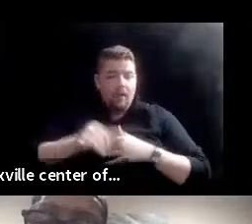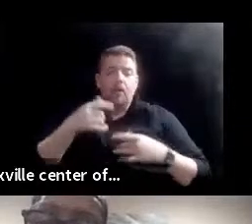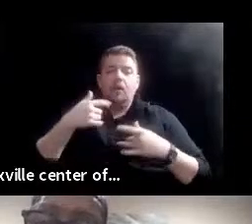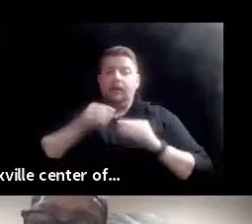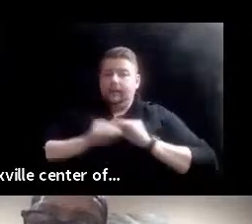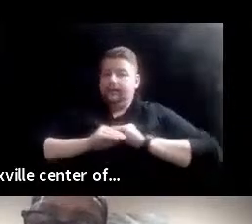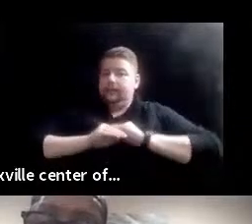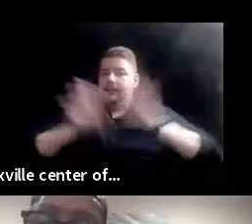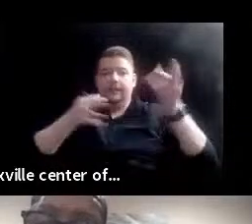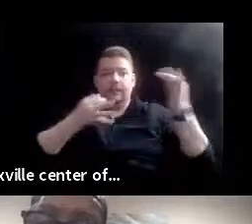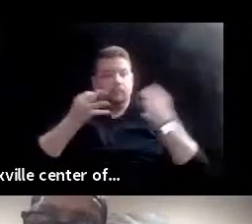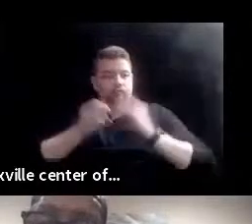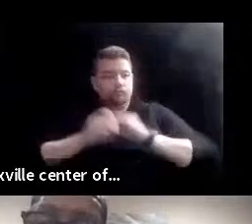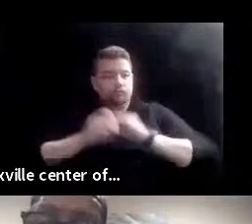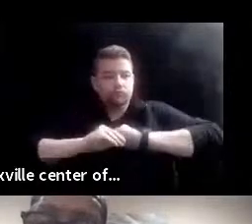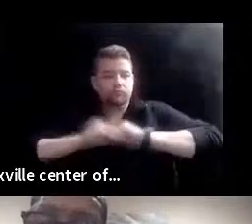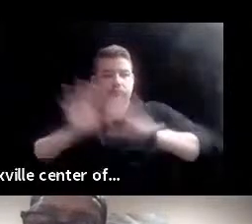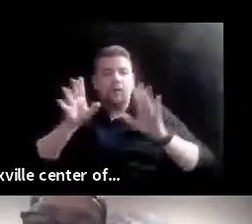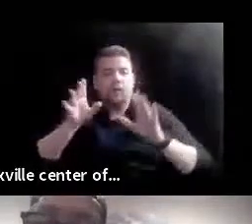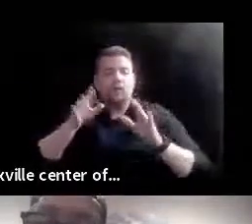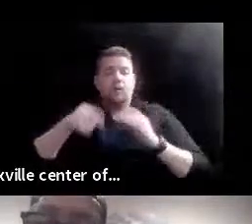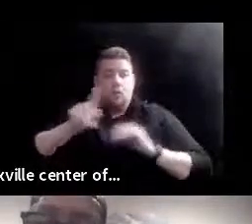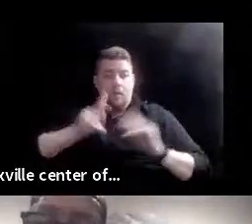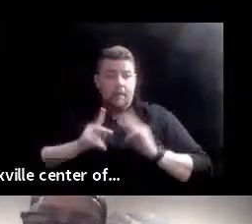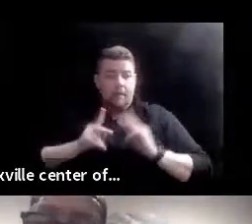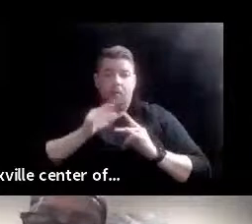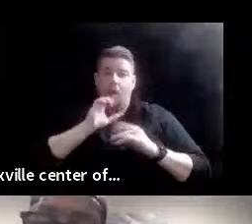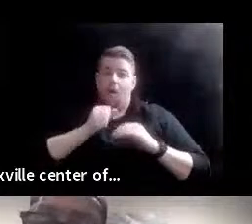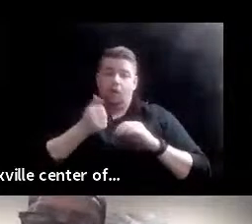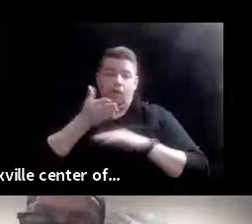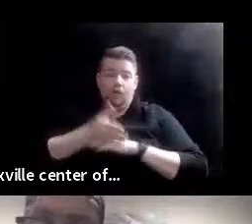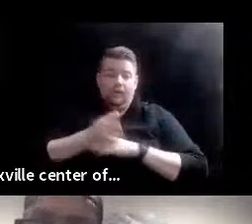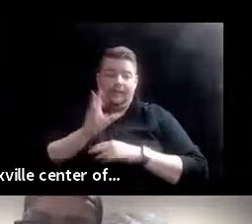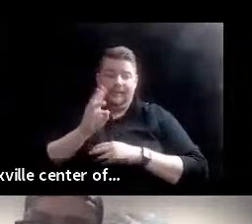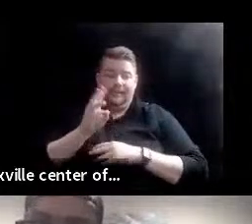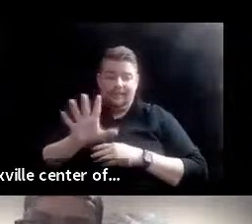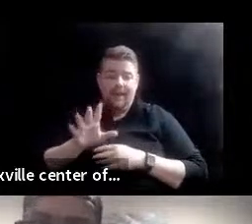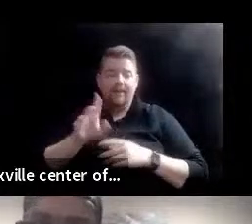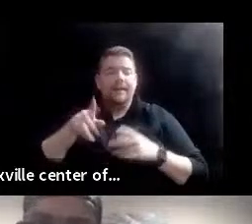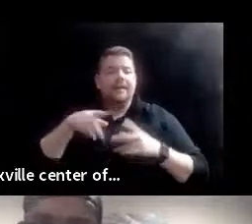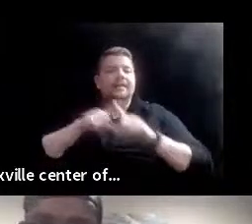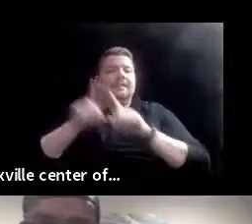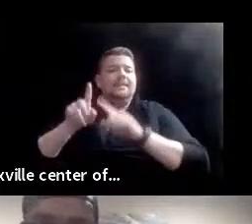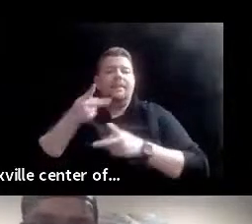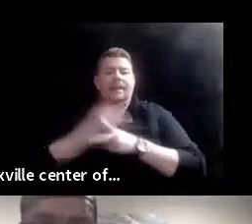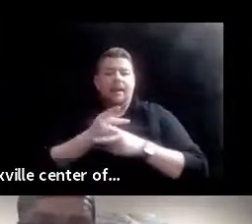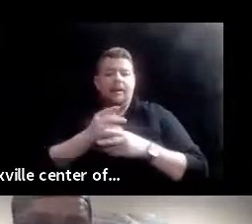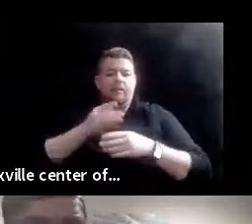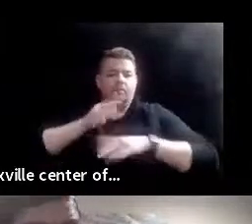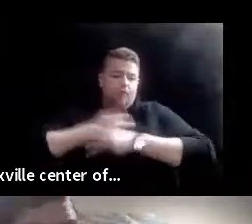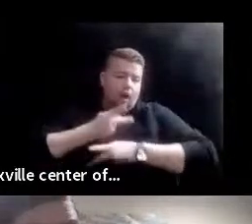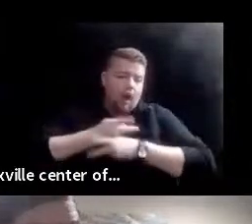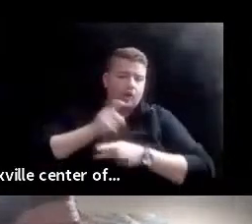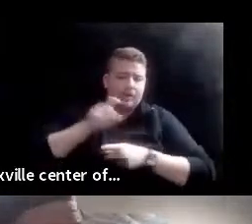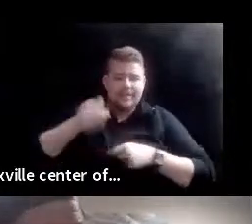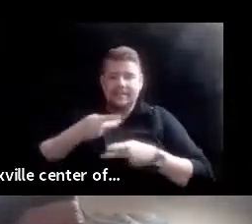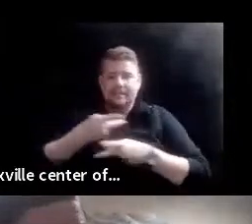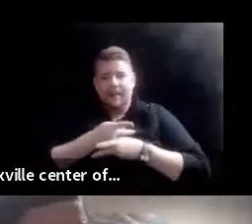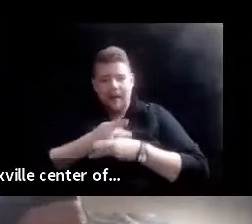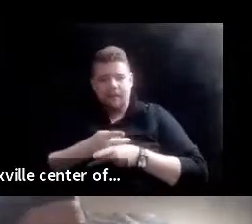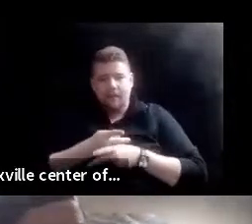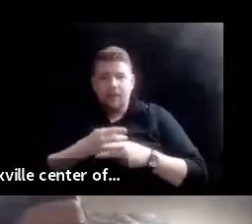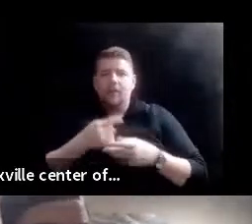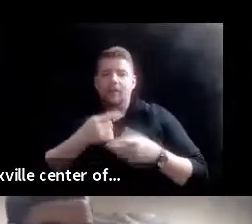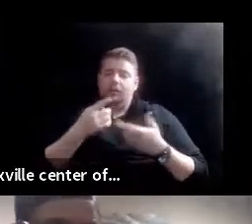talking about what those who are over 65, the types of precautions that they should take. And maybe we talk about that in